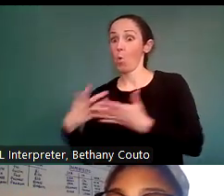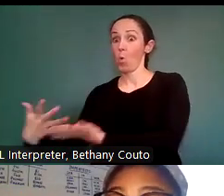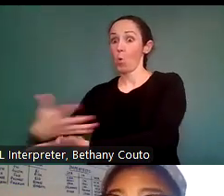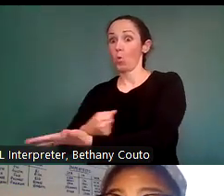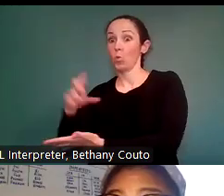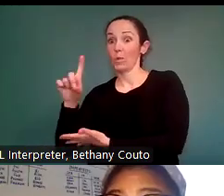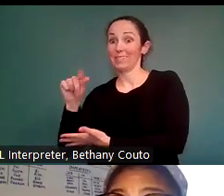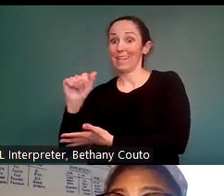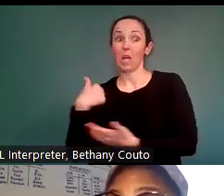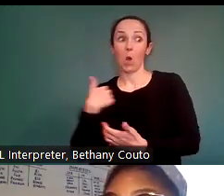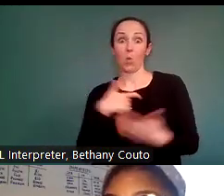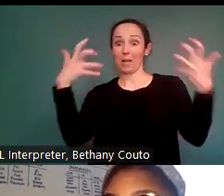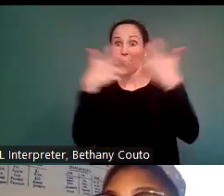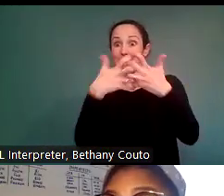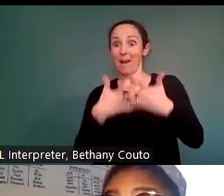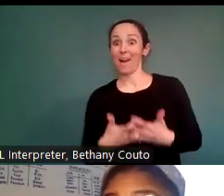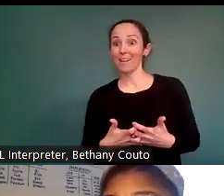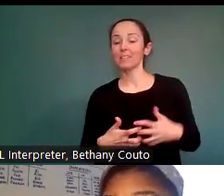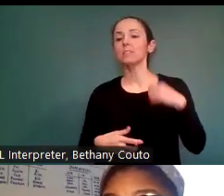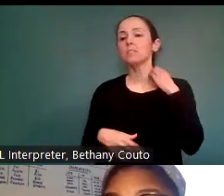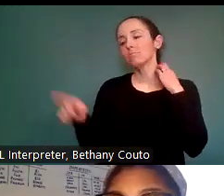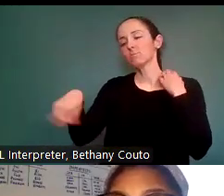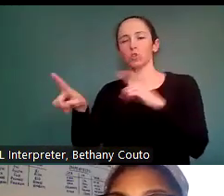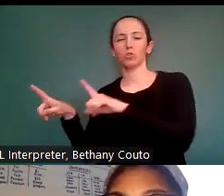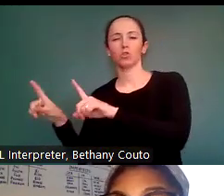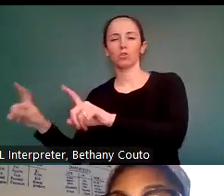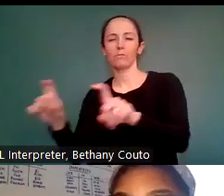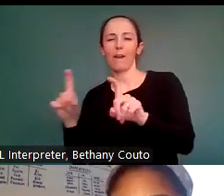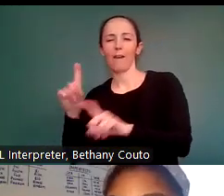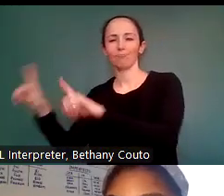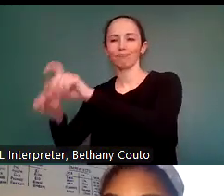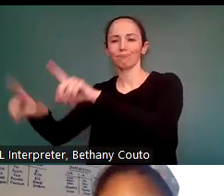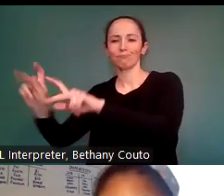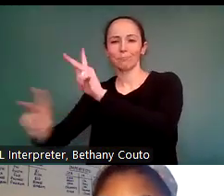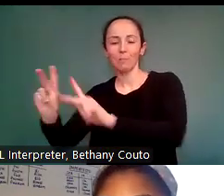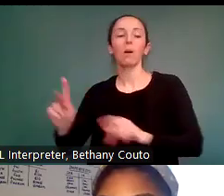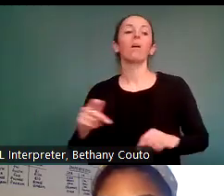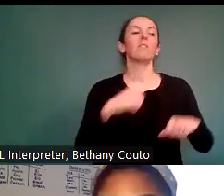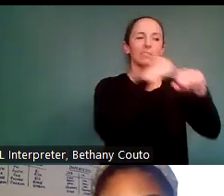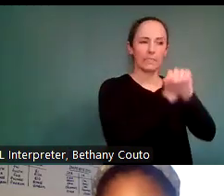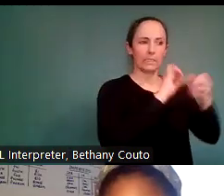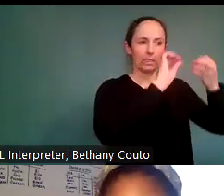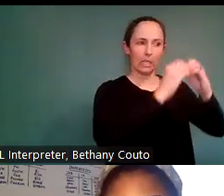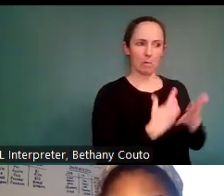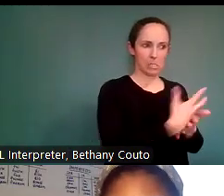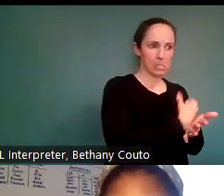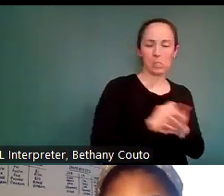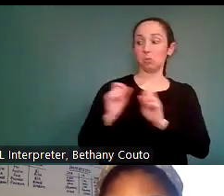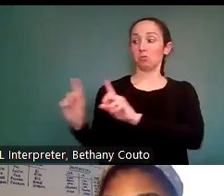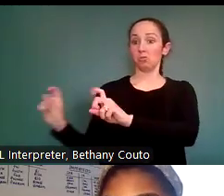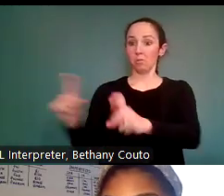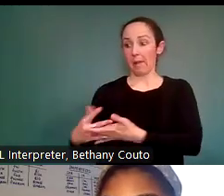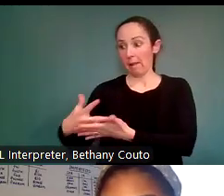to collect for us by way of a survey. And so this is kind of how we used that information.